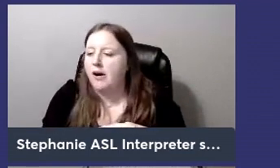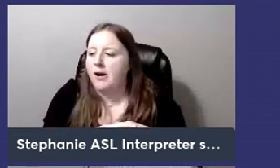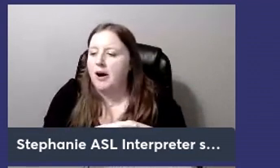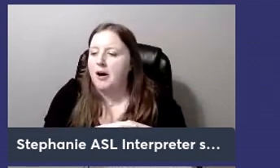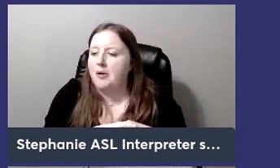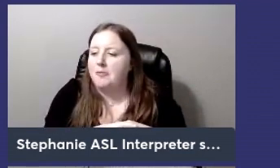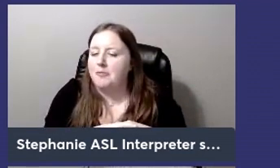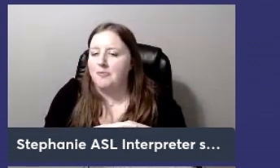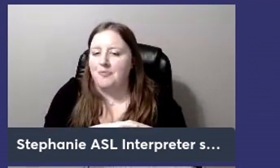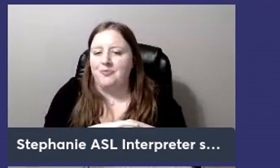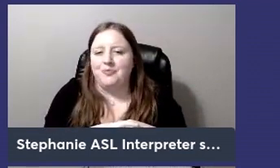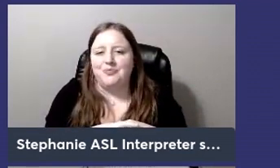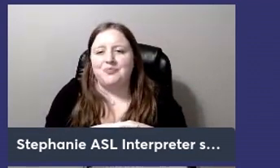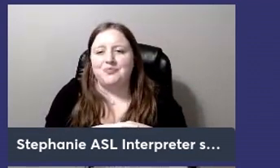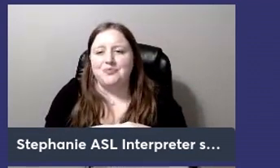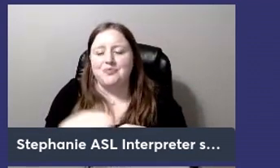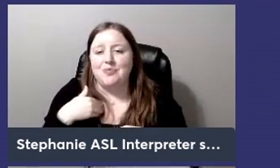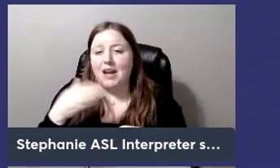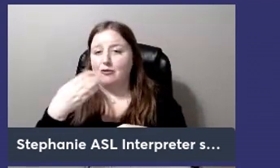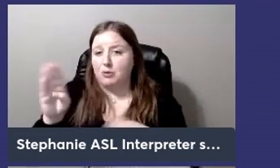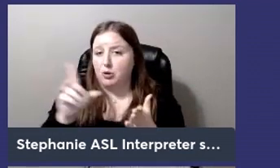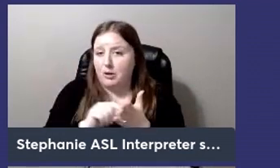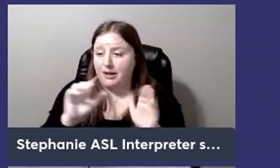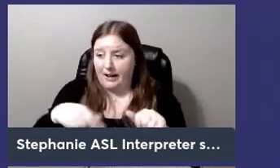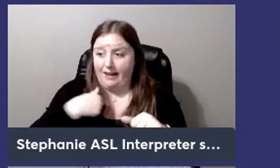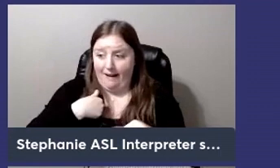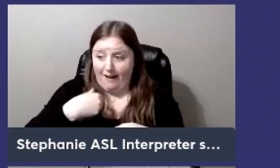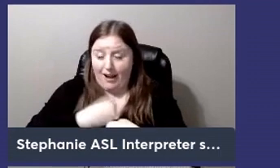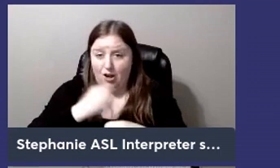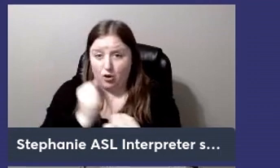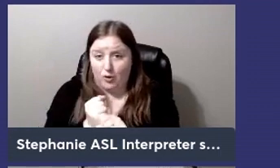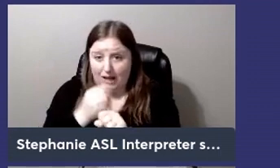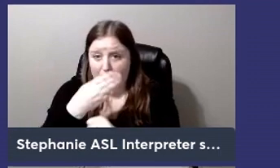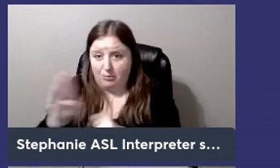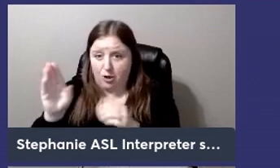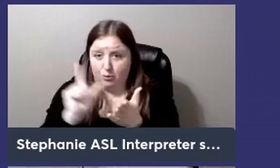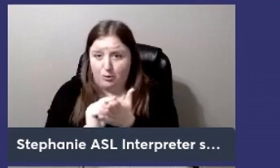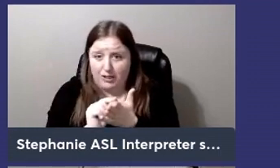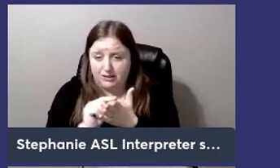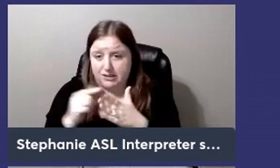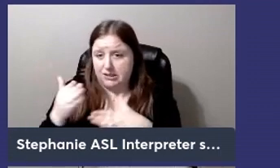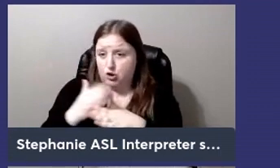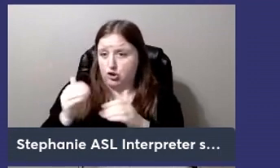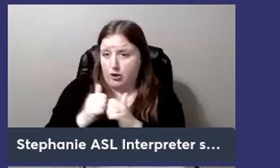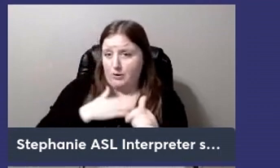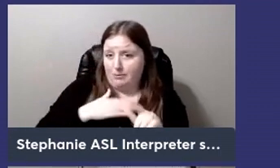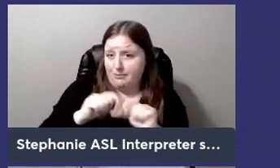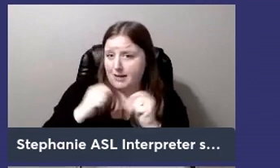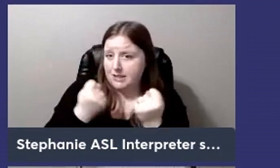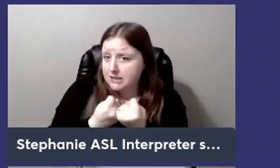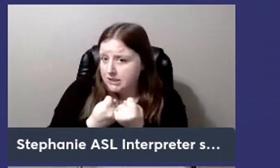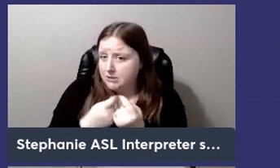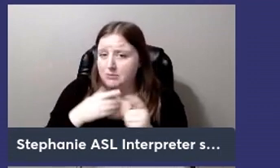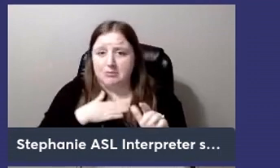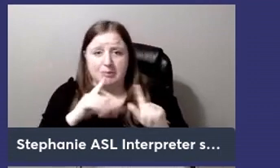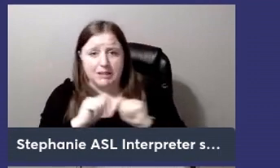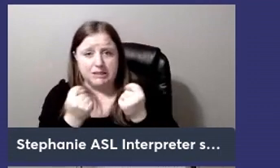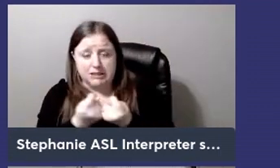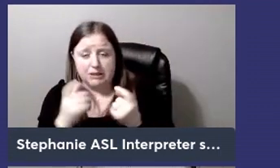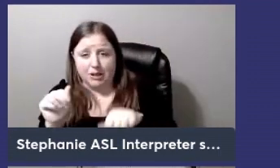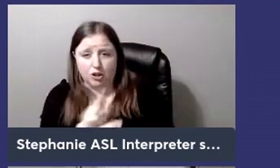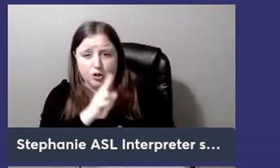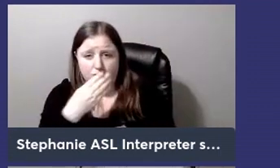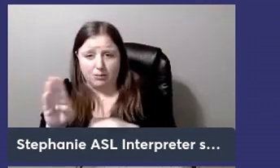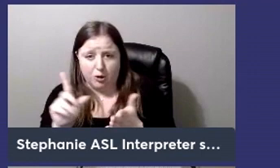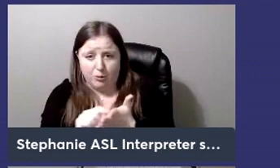Obviously, AWS has some blueprints. Can I create blueprints that are then shared like with my team, and my team can utilize the blueprints